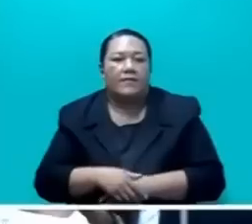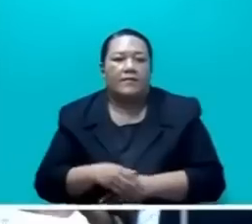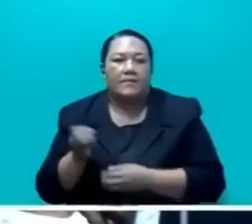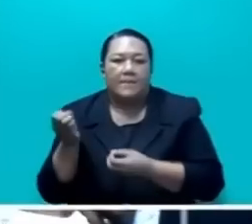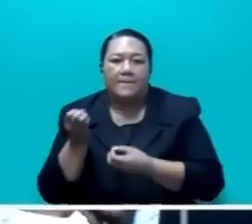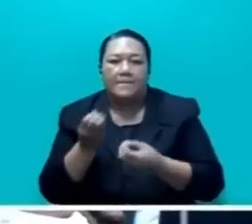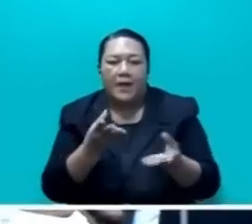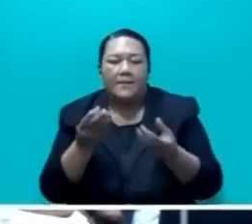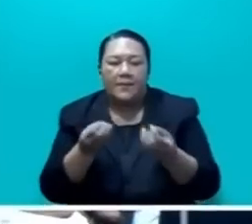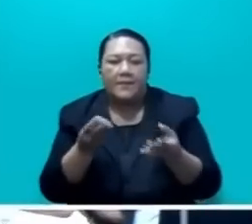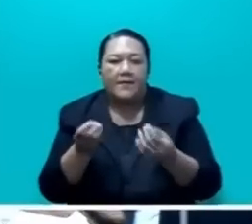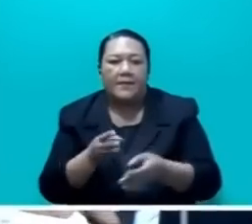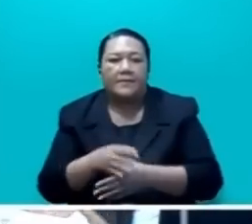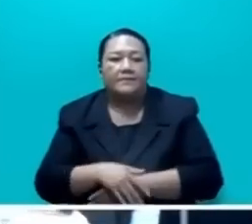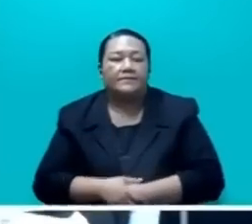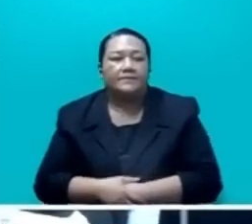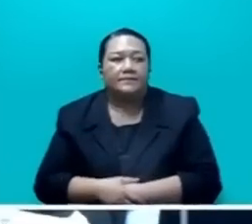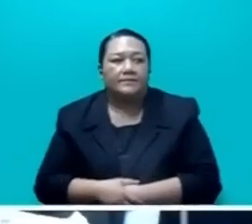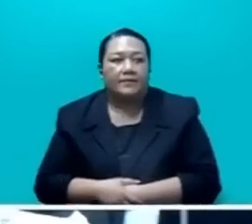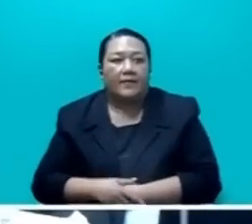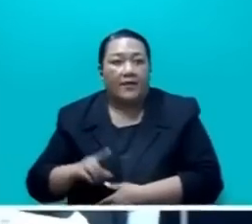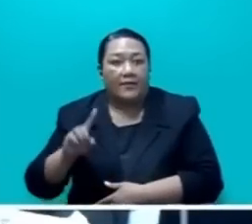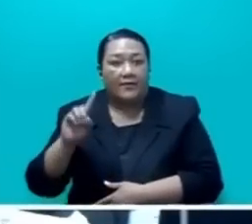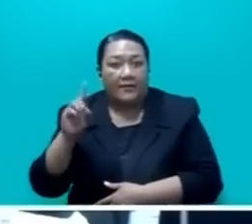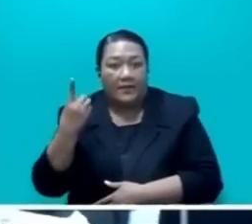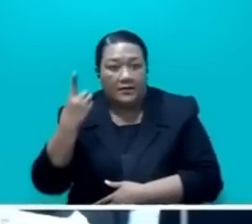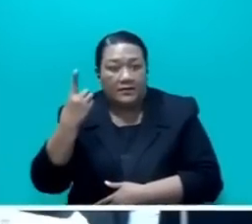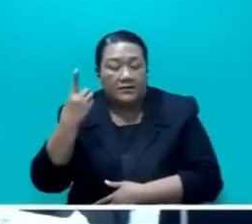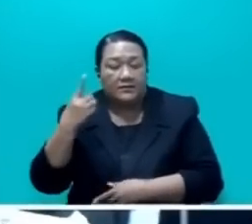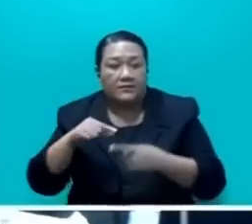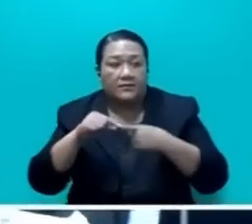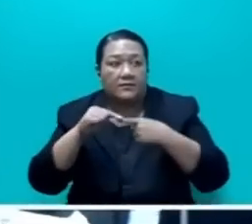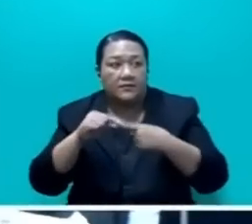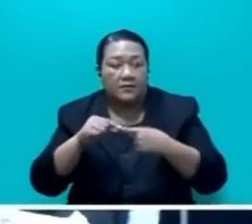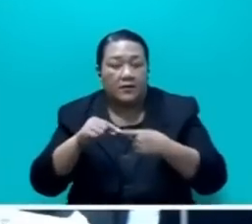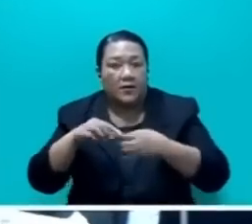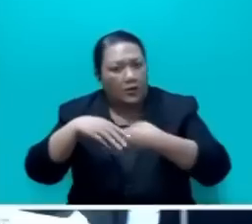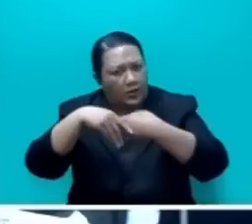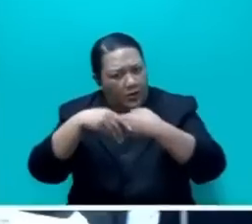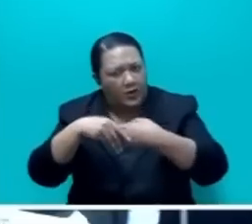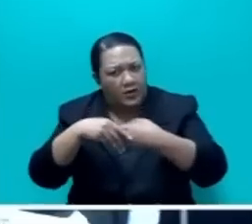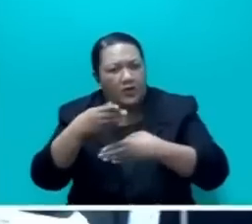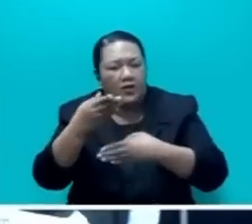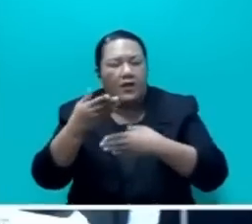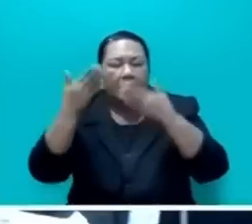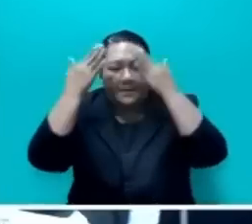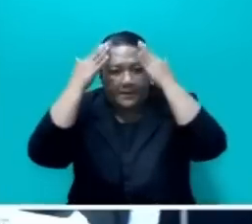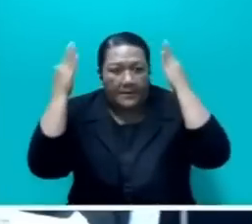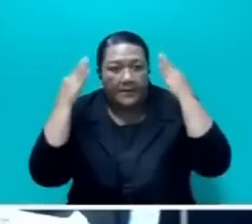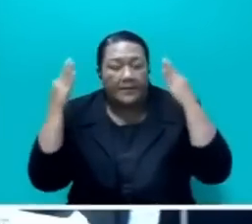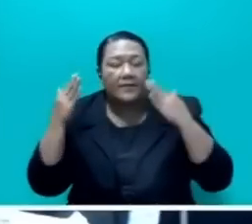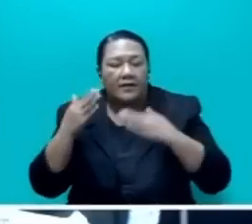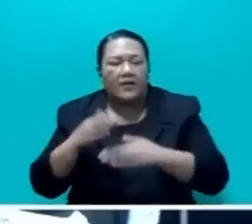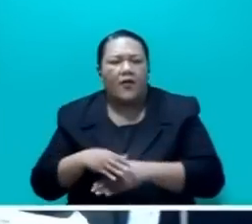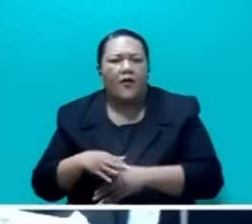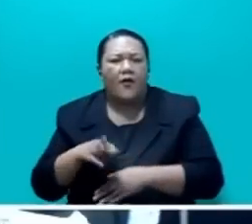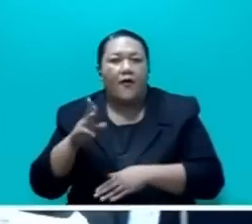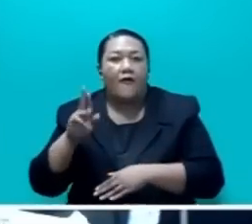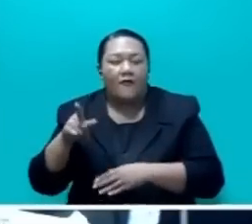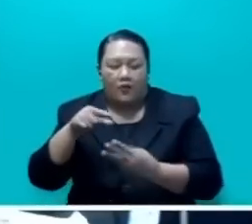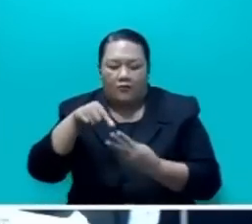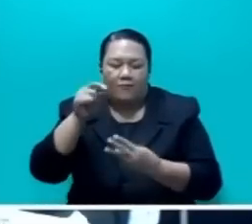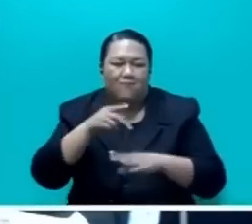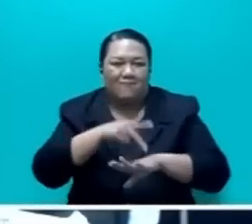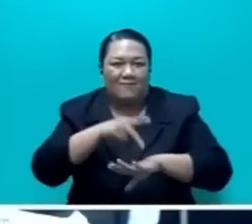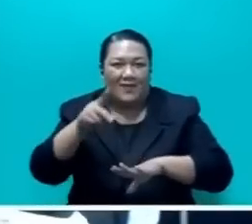Mr. Speaker, sir, firstly, I warmly congratulate you on your appointment as Speaker of Parliament. I join others